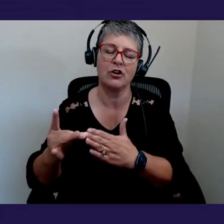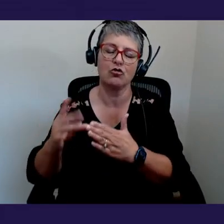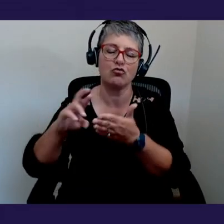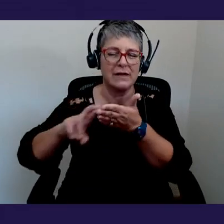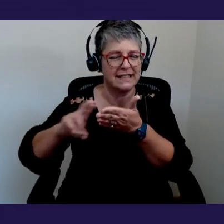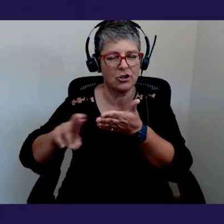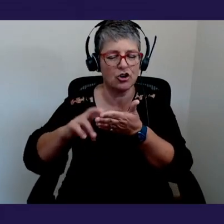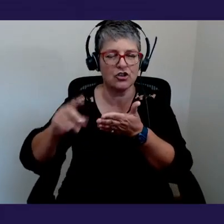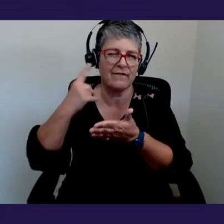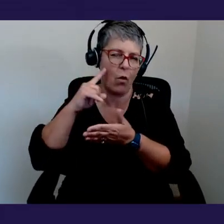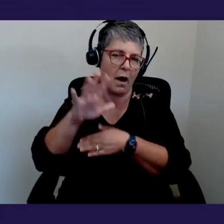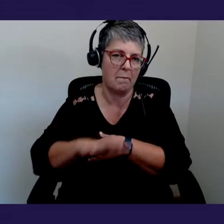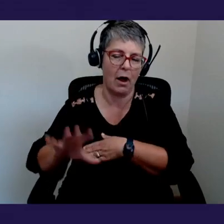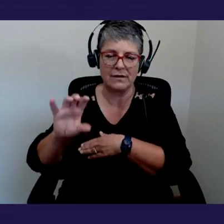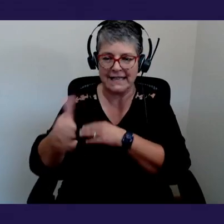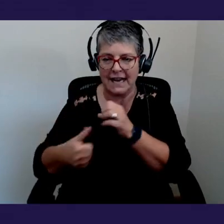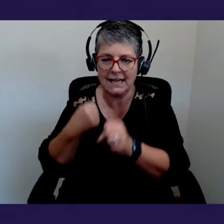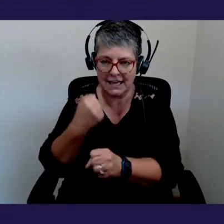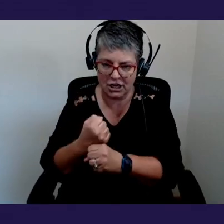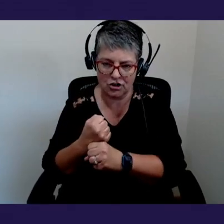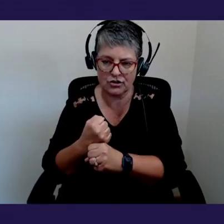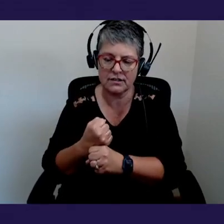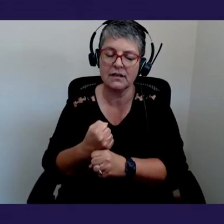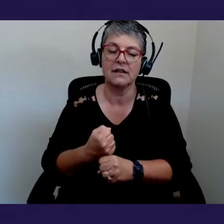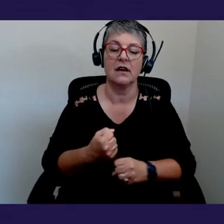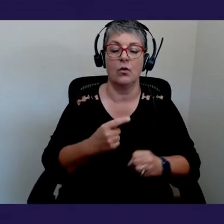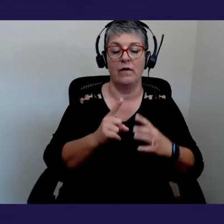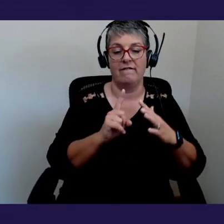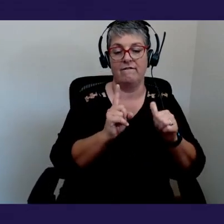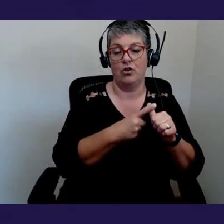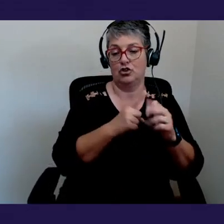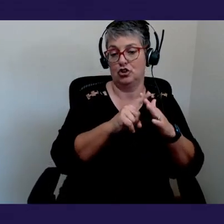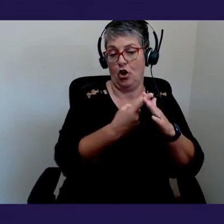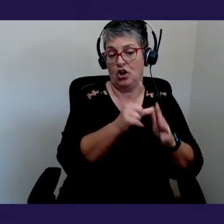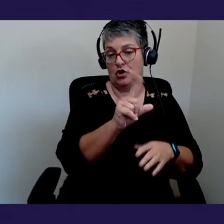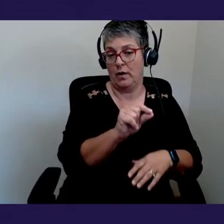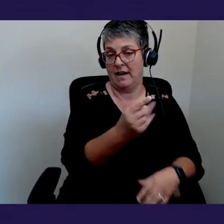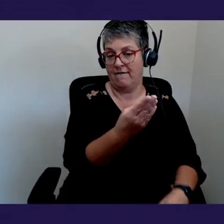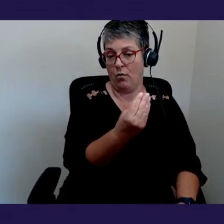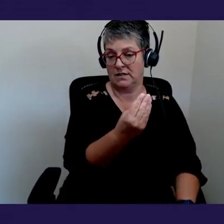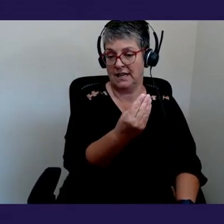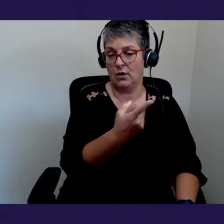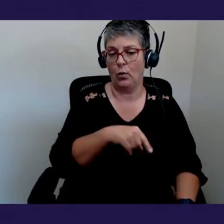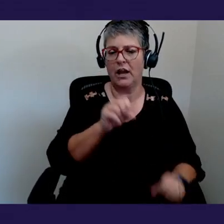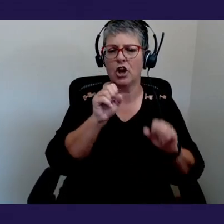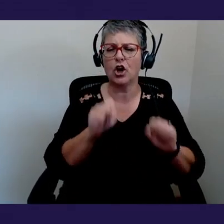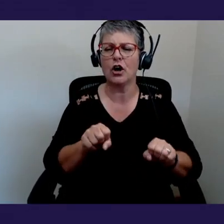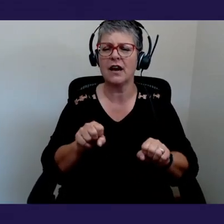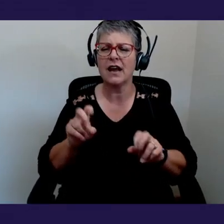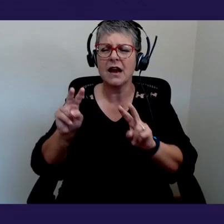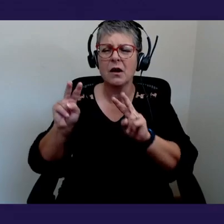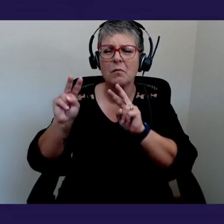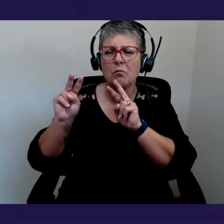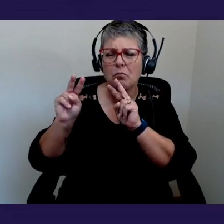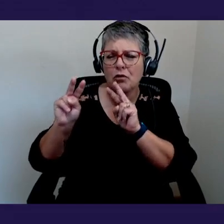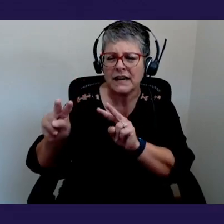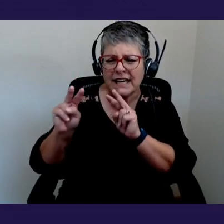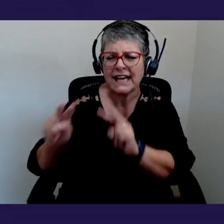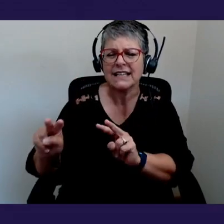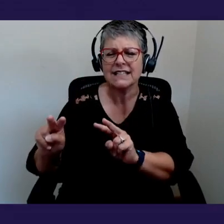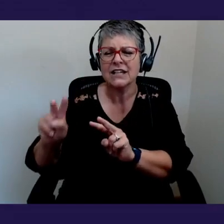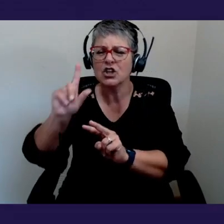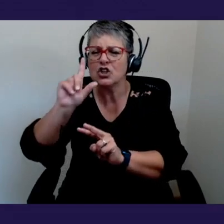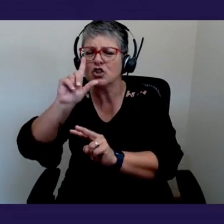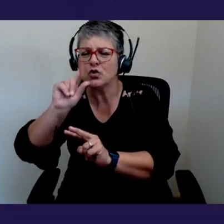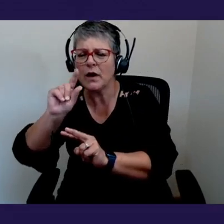Our first work in the area was 2014, where we showed that we can predict a Twitter user's first tweet about HPV vaccines, whether or not it would be